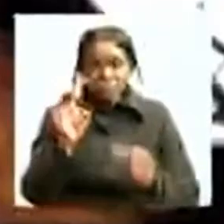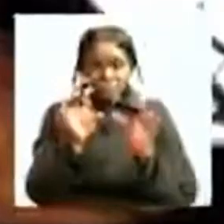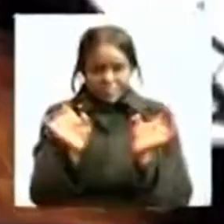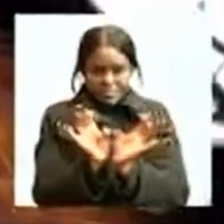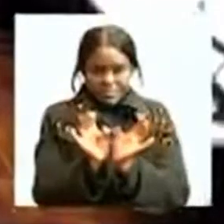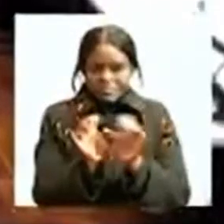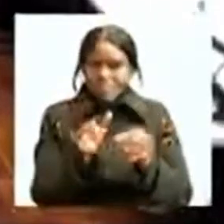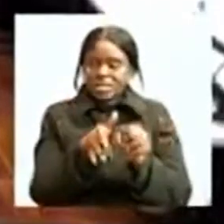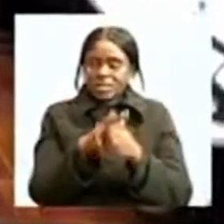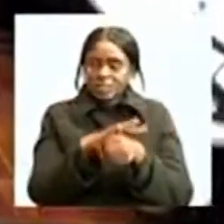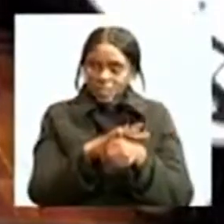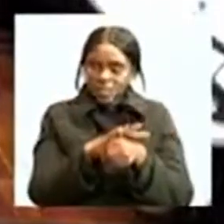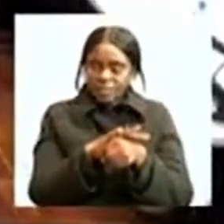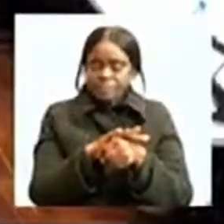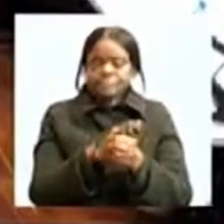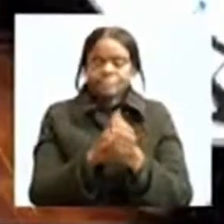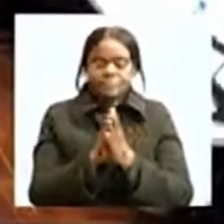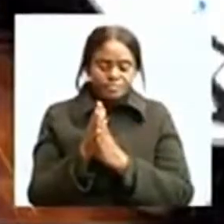Siavonga.